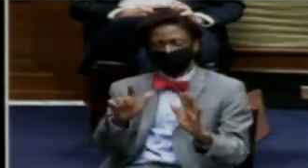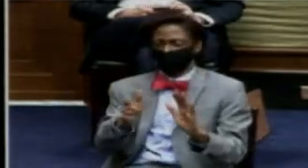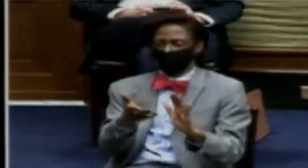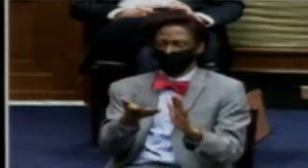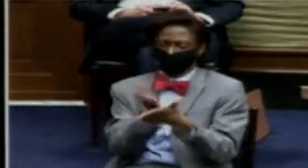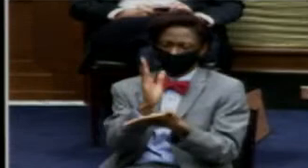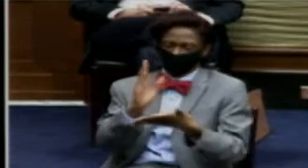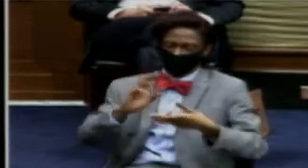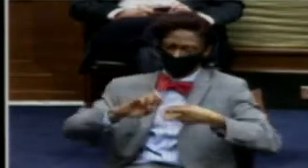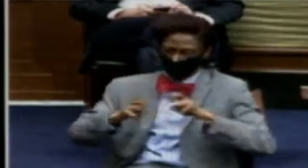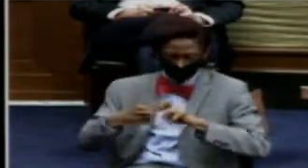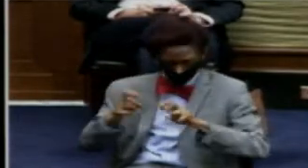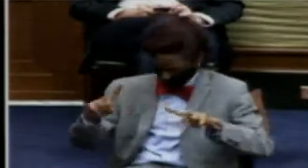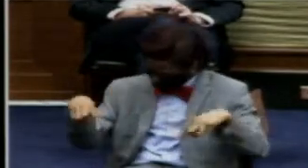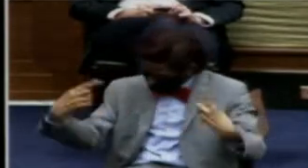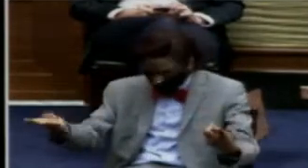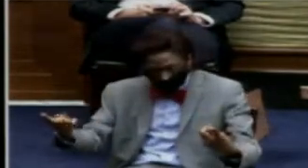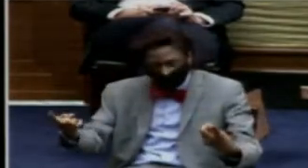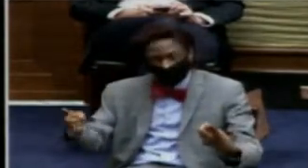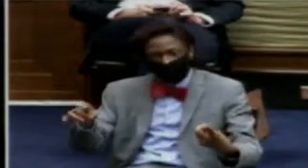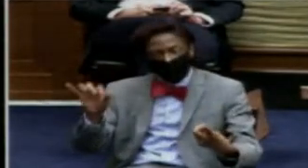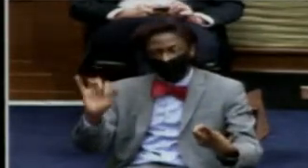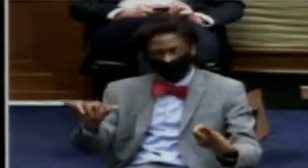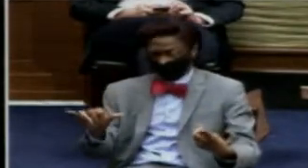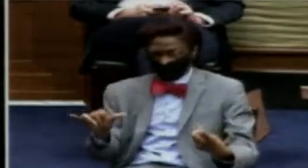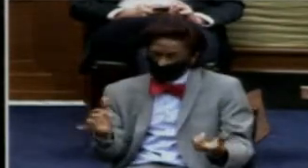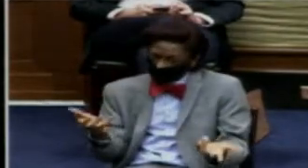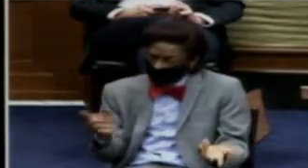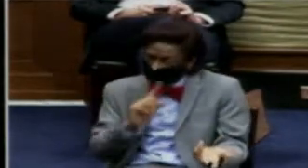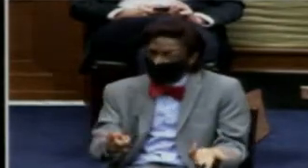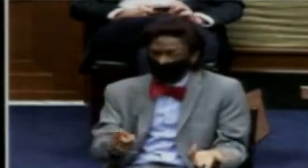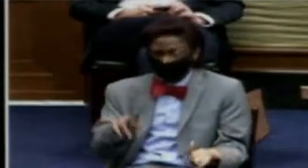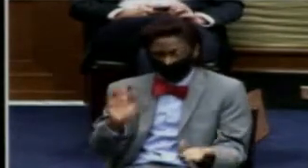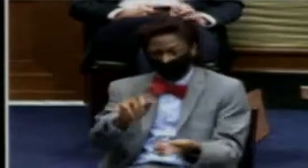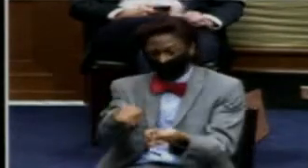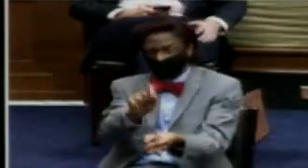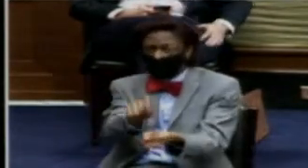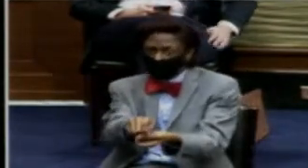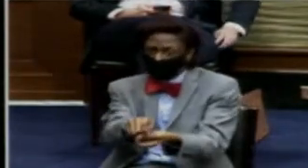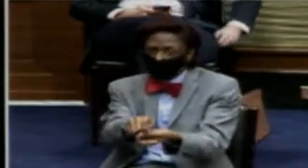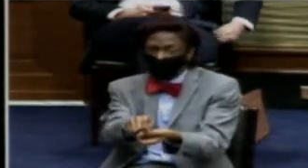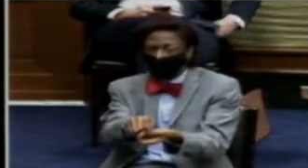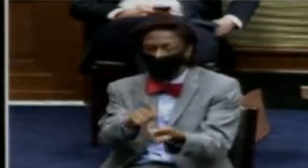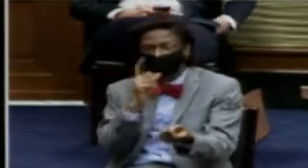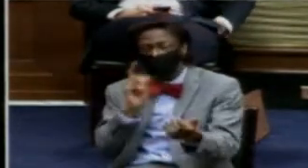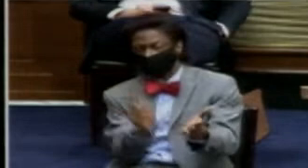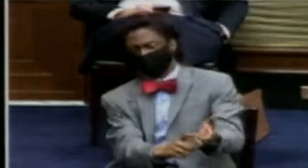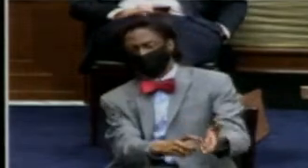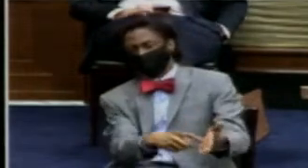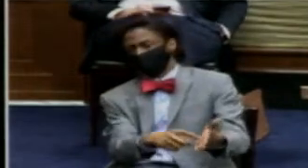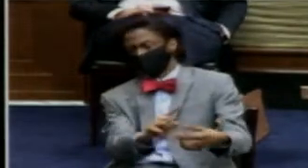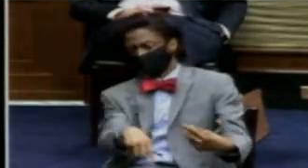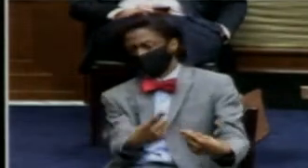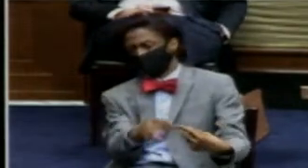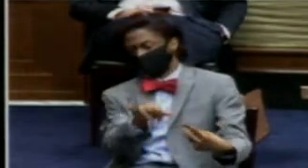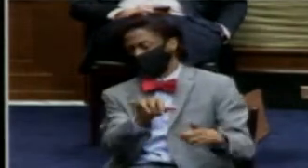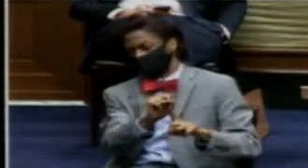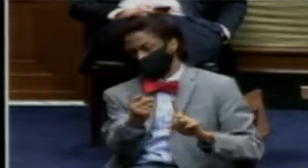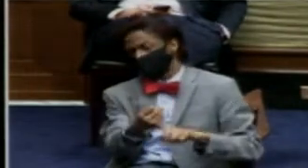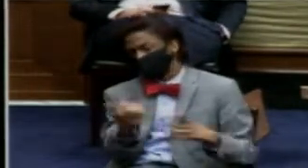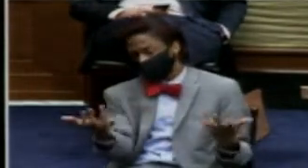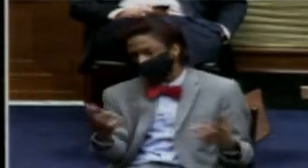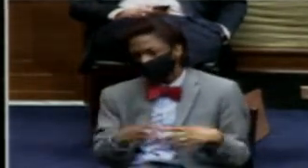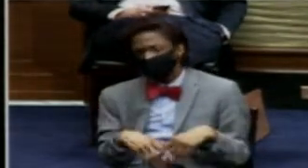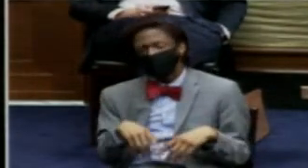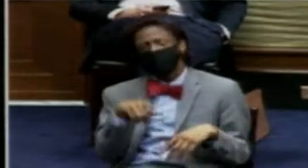our times. That's not an overstatement. That's an accurate recognition of the situation.